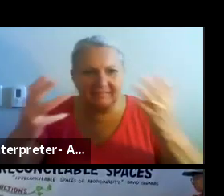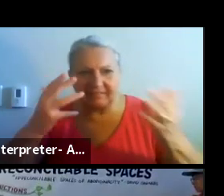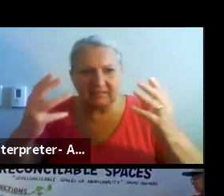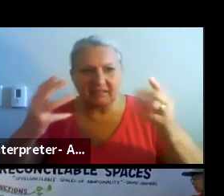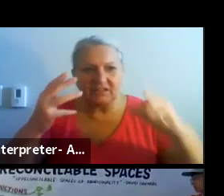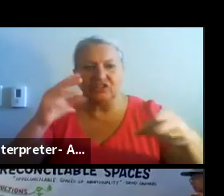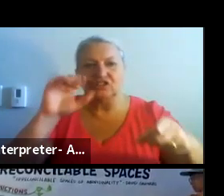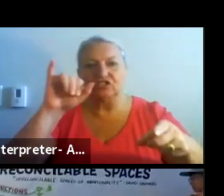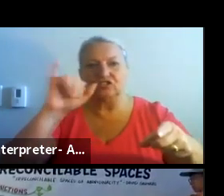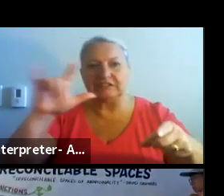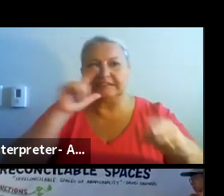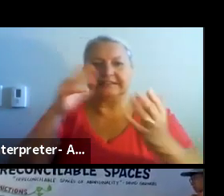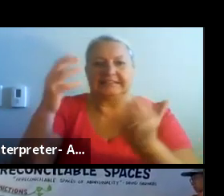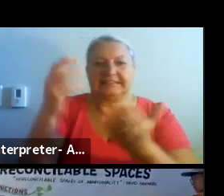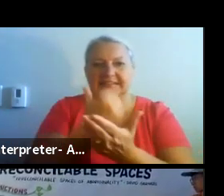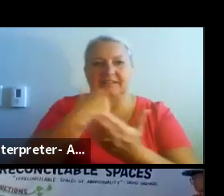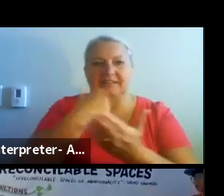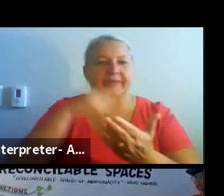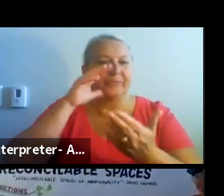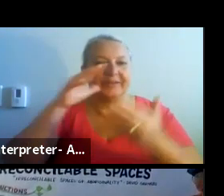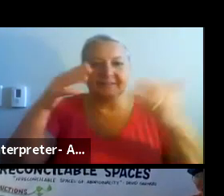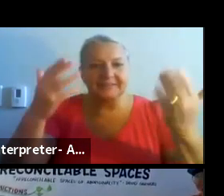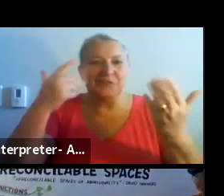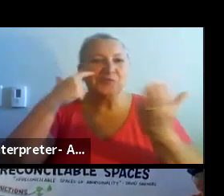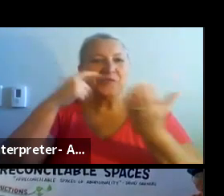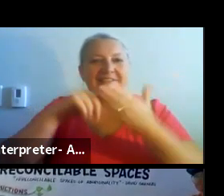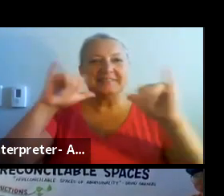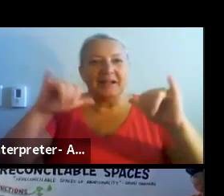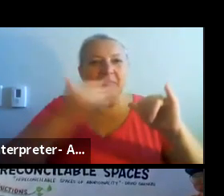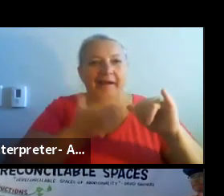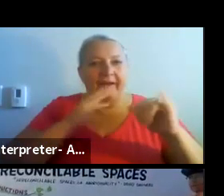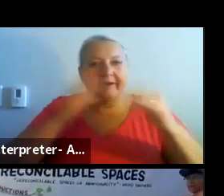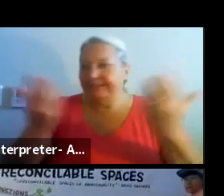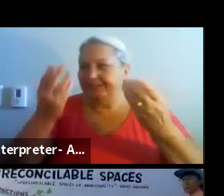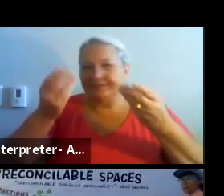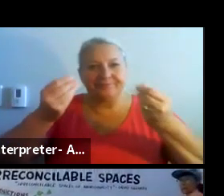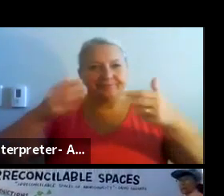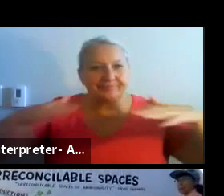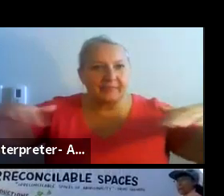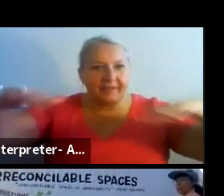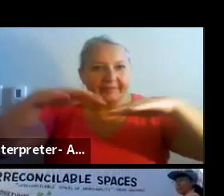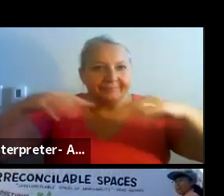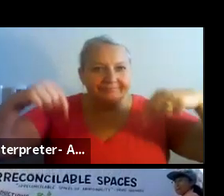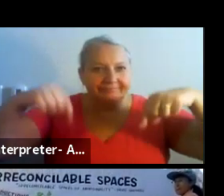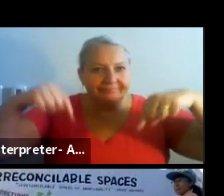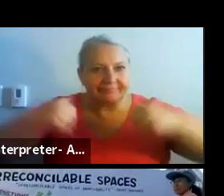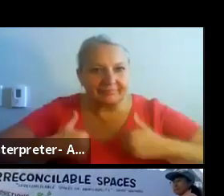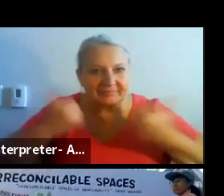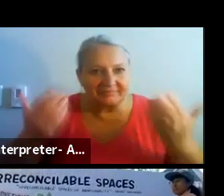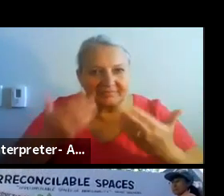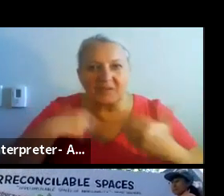do my little land acknowledgement thingy, or my introduction,